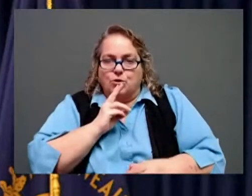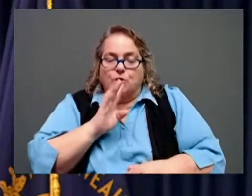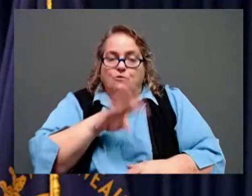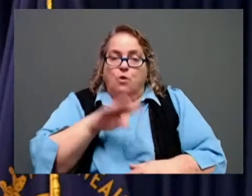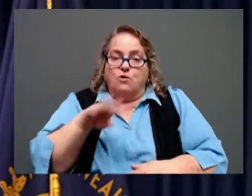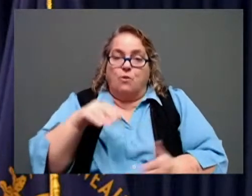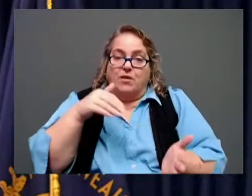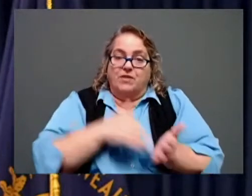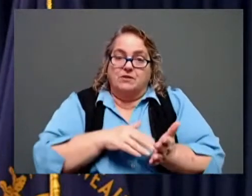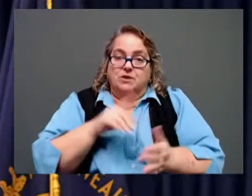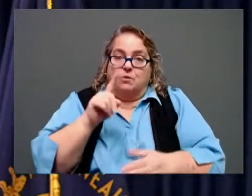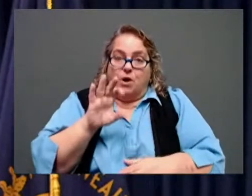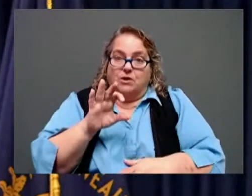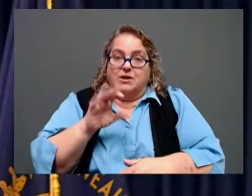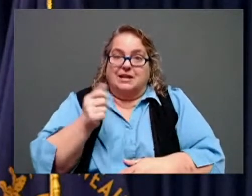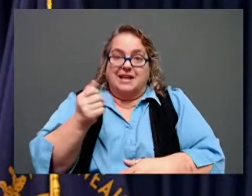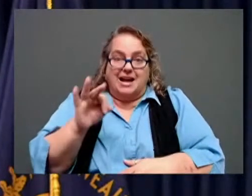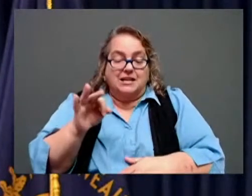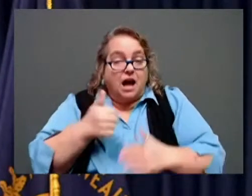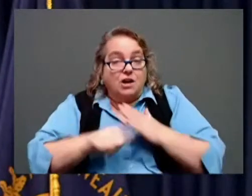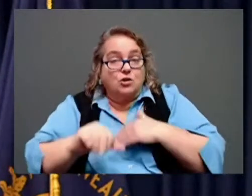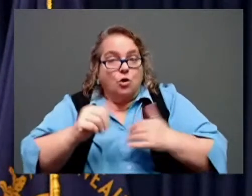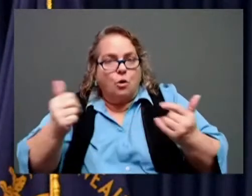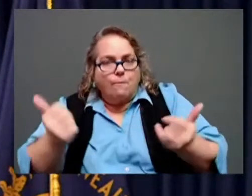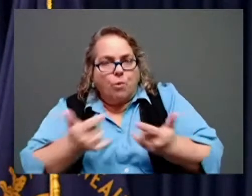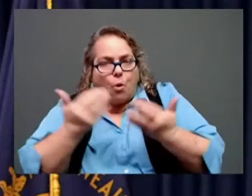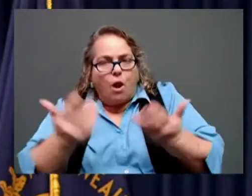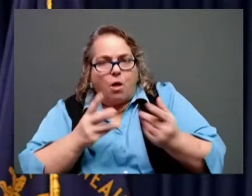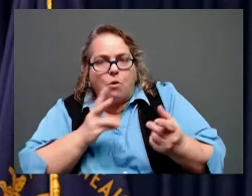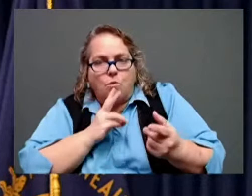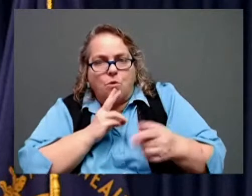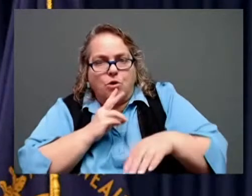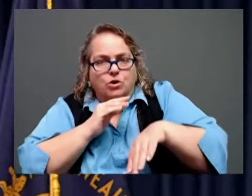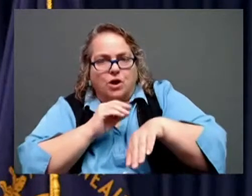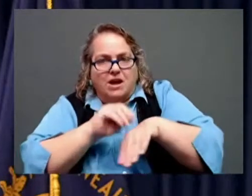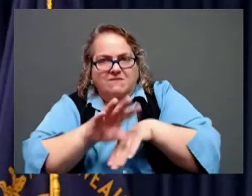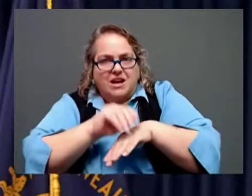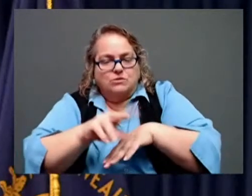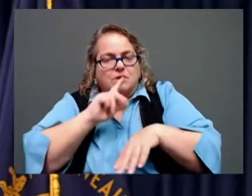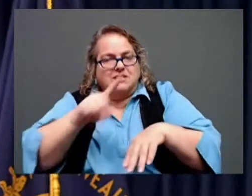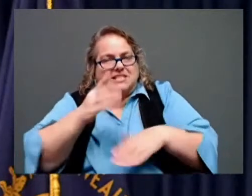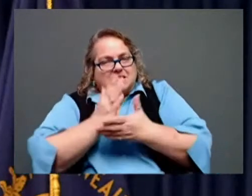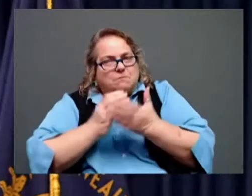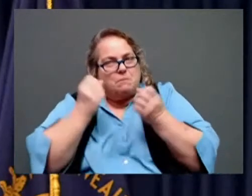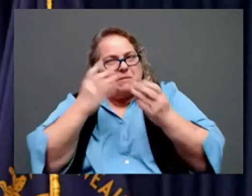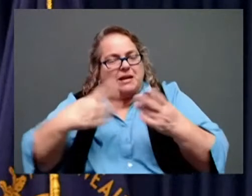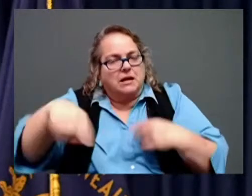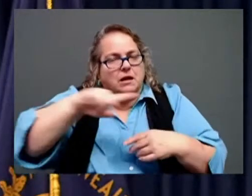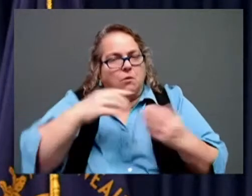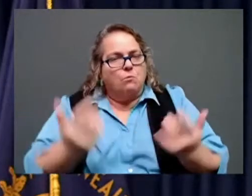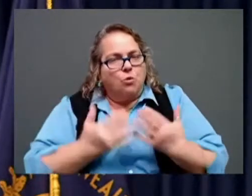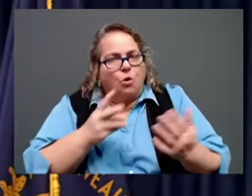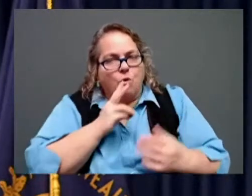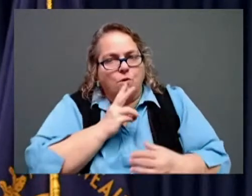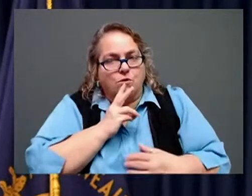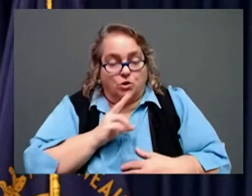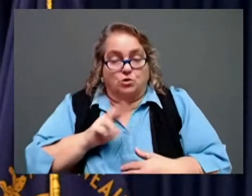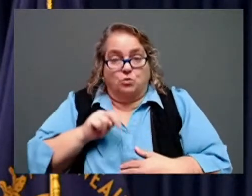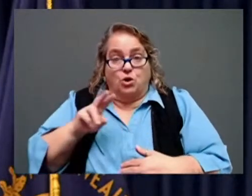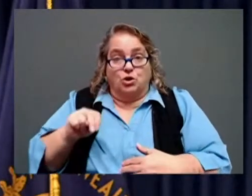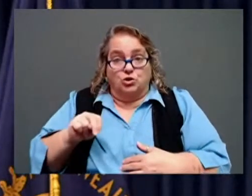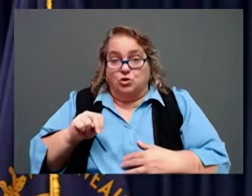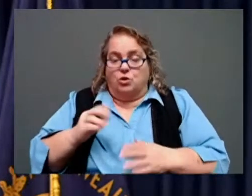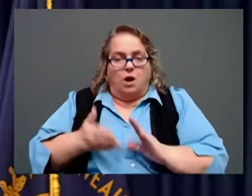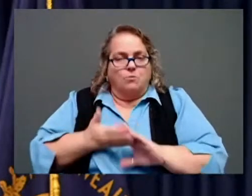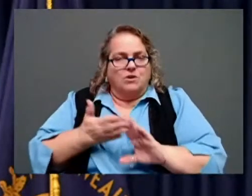44,119 under a boiled water advisory, 22 water systems under limited operations due to damage and power outages. All